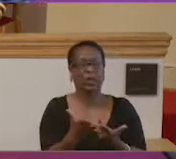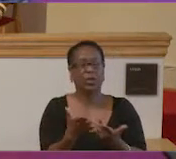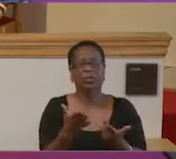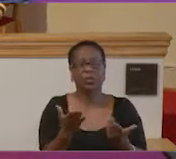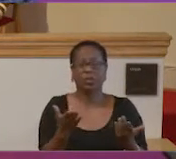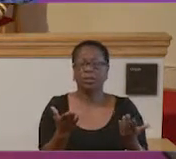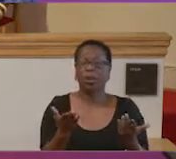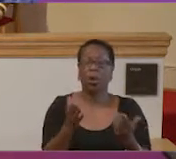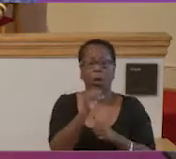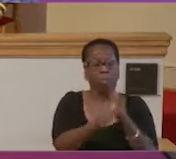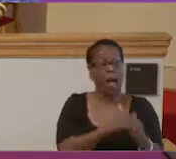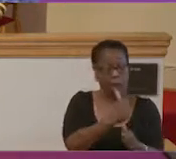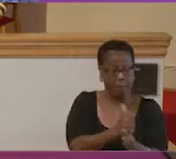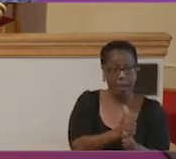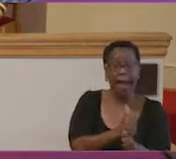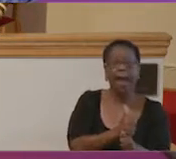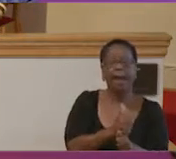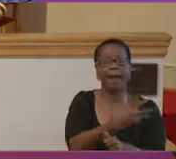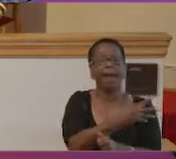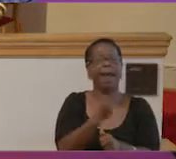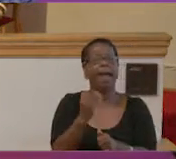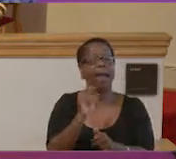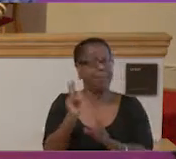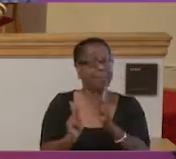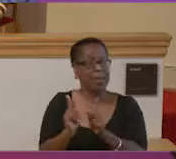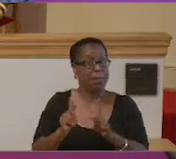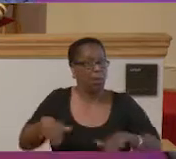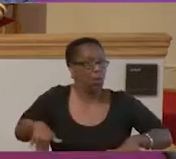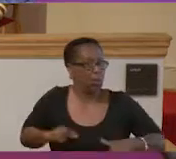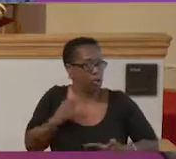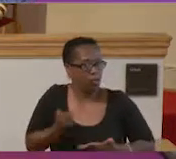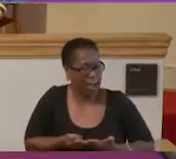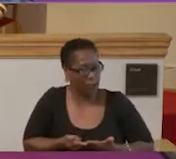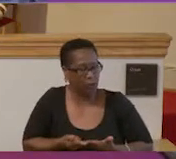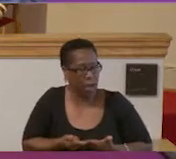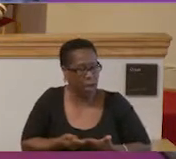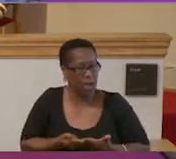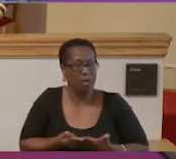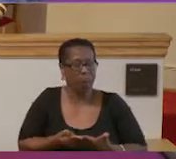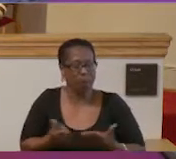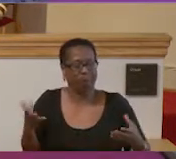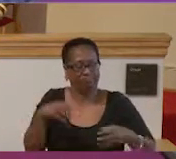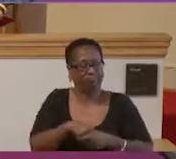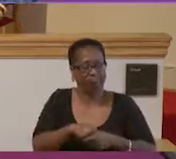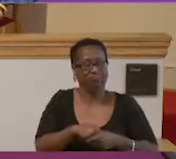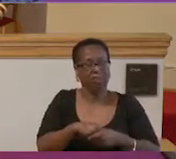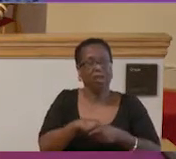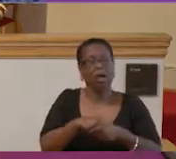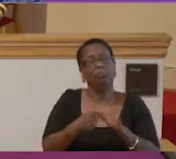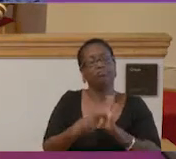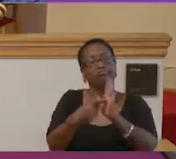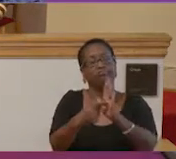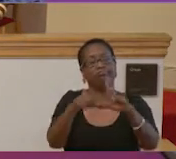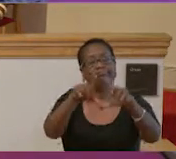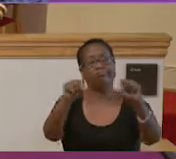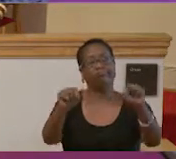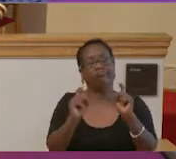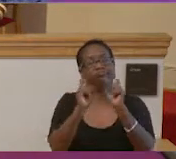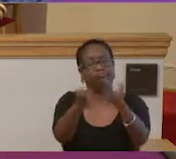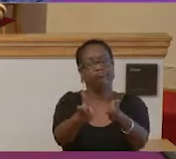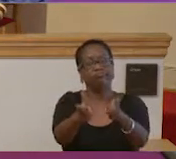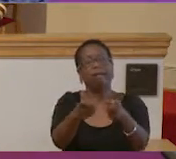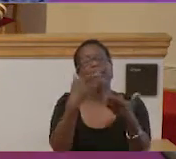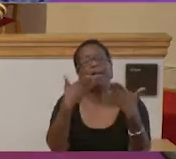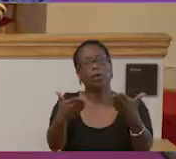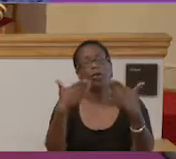of the alumni and those of us who did not graduate, I wanted to make this presentation to the church. Thank you,